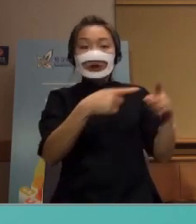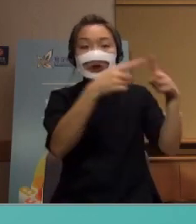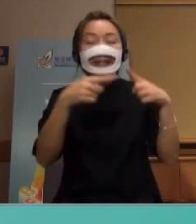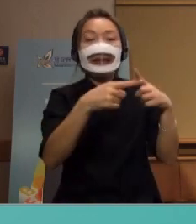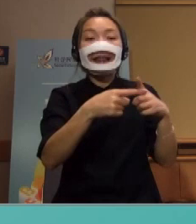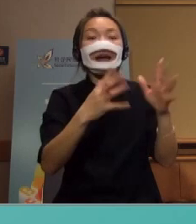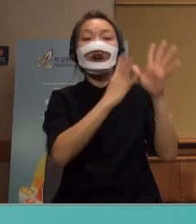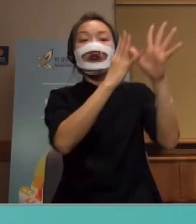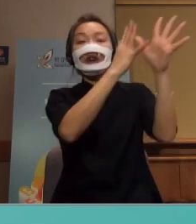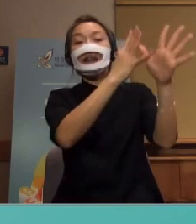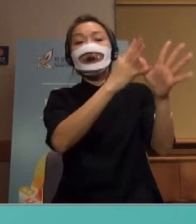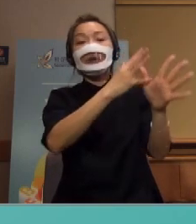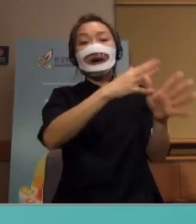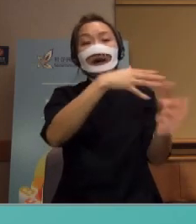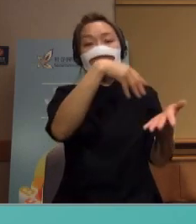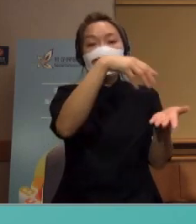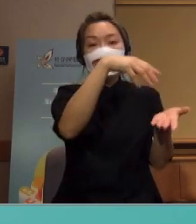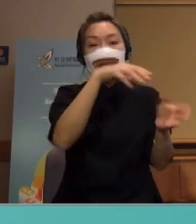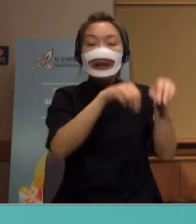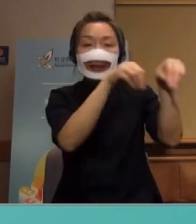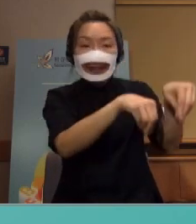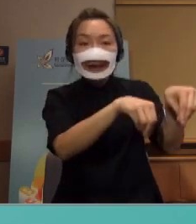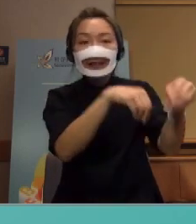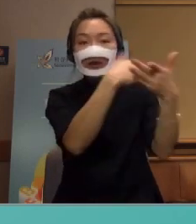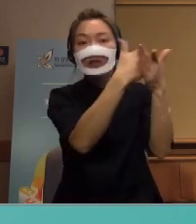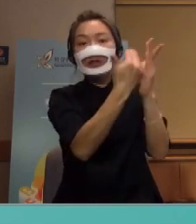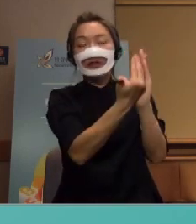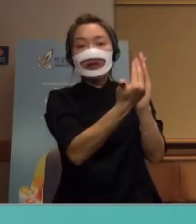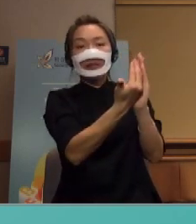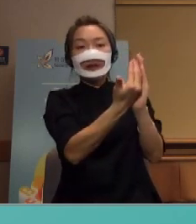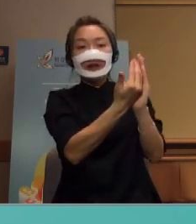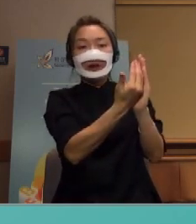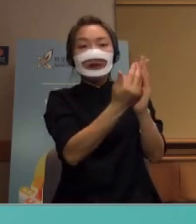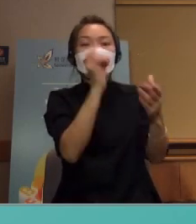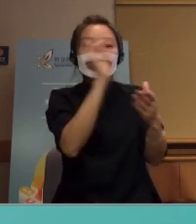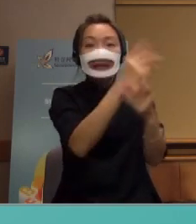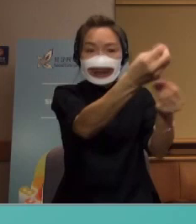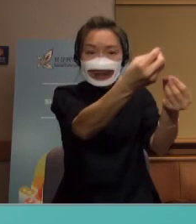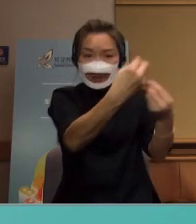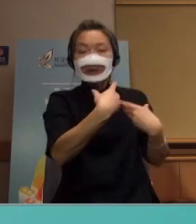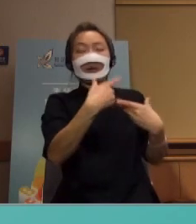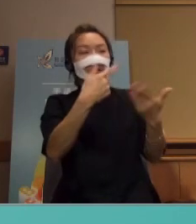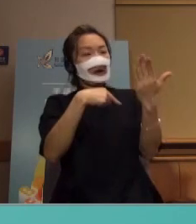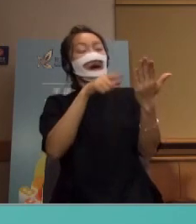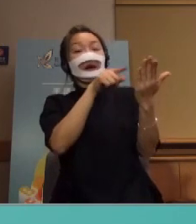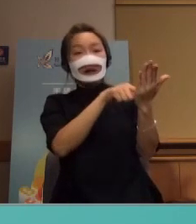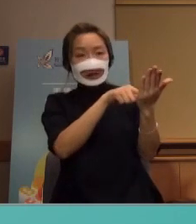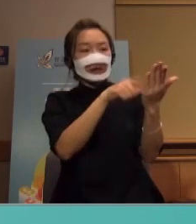actually receive a direct kind of point-of-sale system for decarbonizing your purchase.